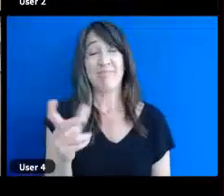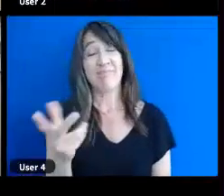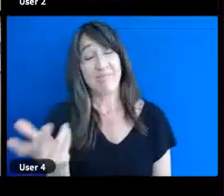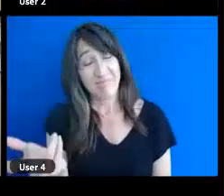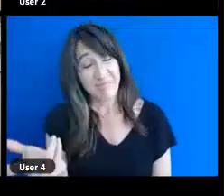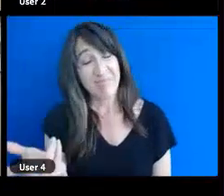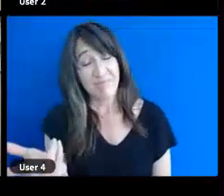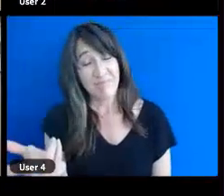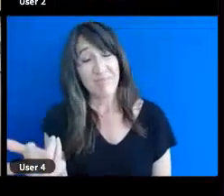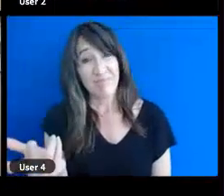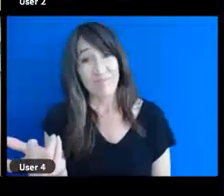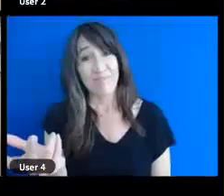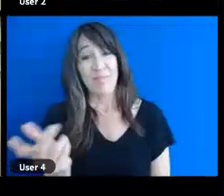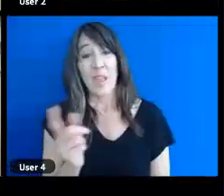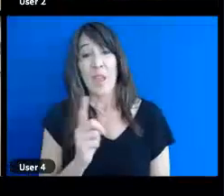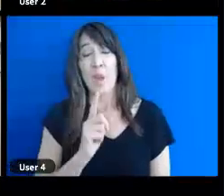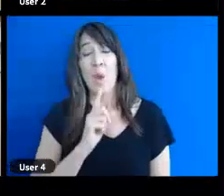just a bunch of white people?